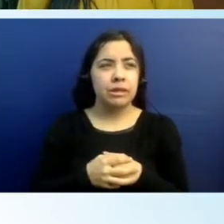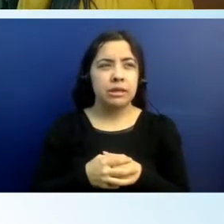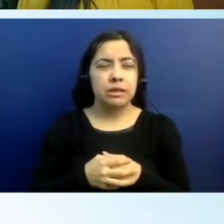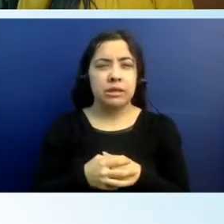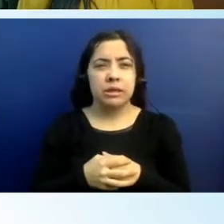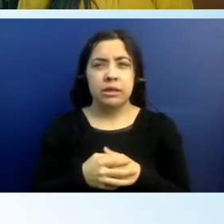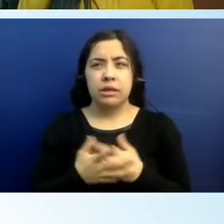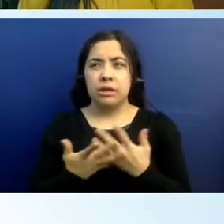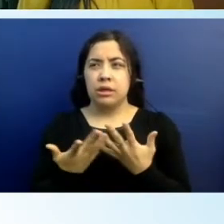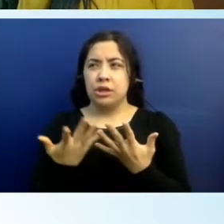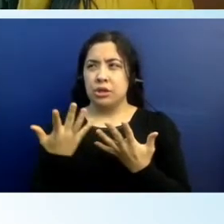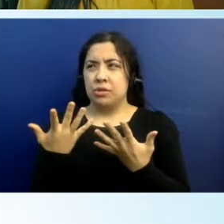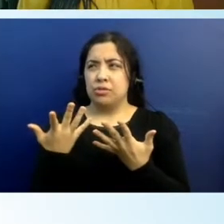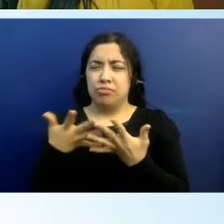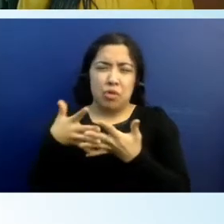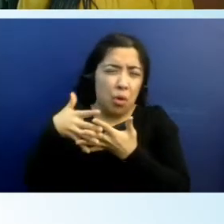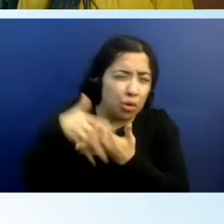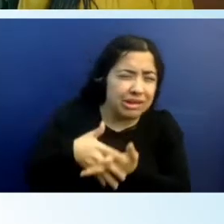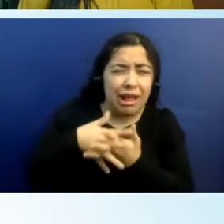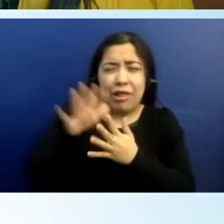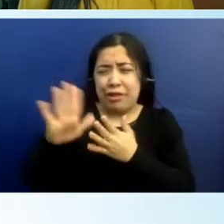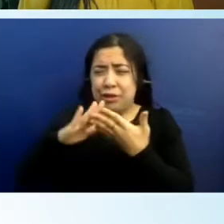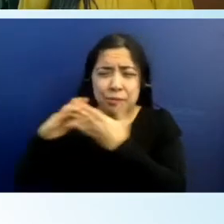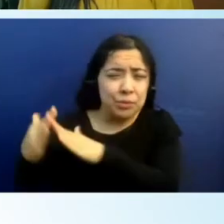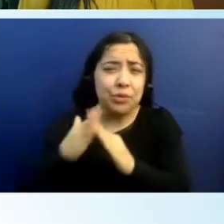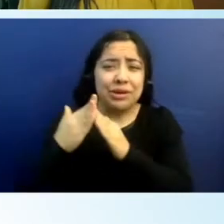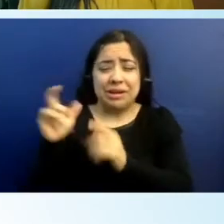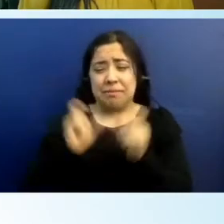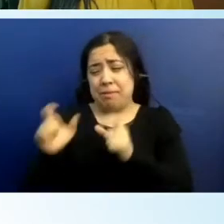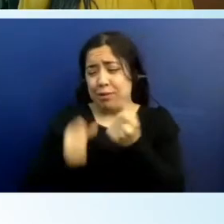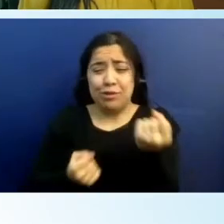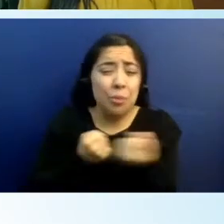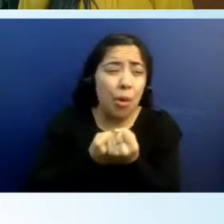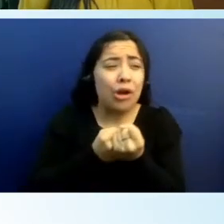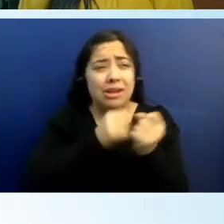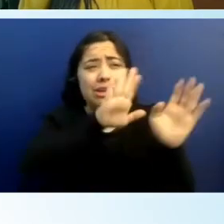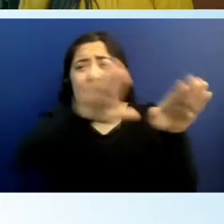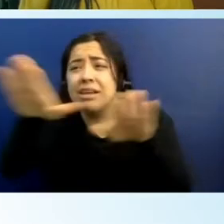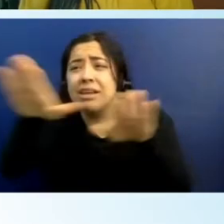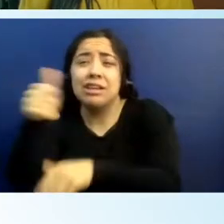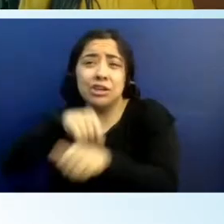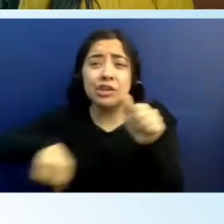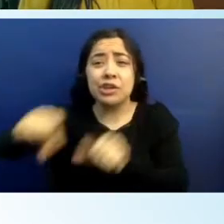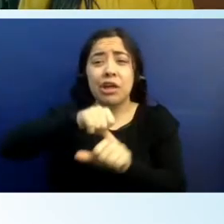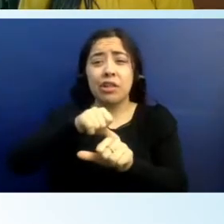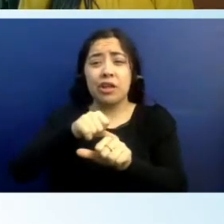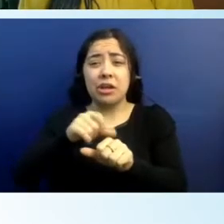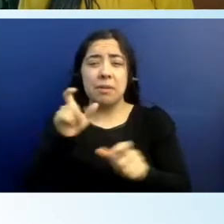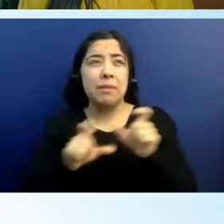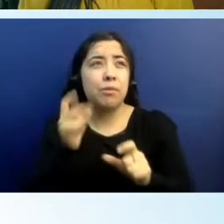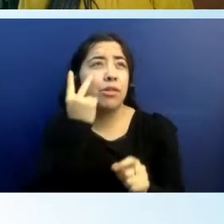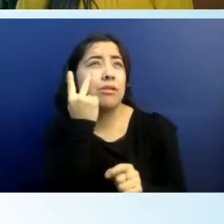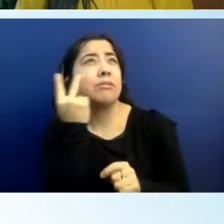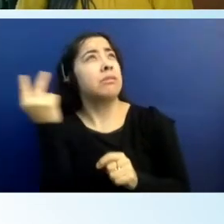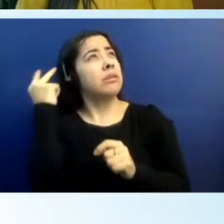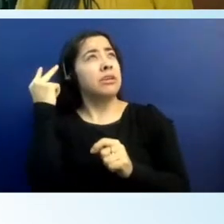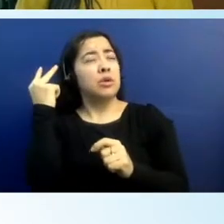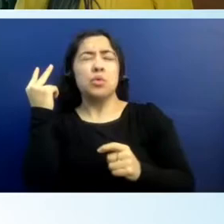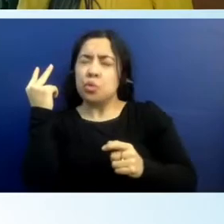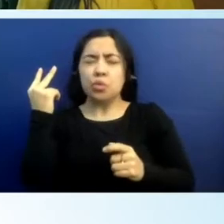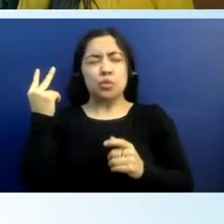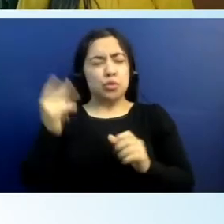people supporting one another, people tapping into their resiliency, their historic resiliency,